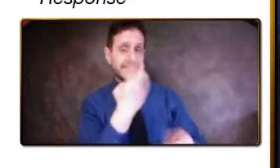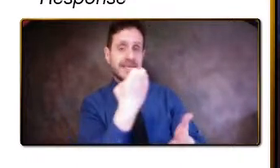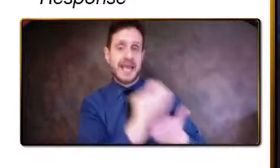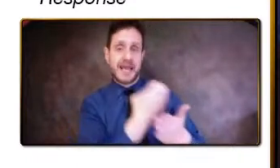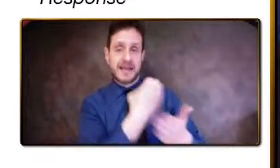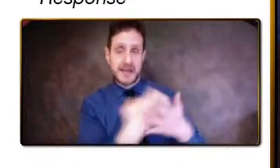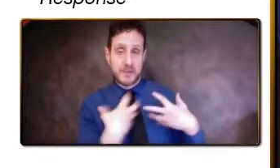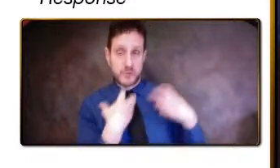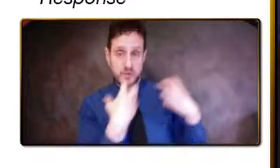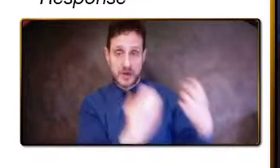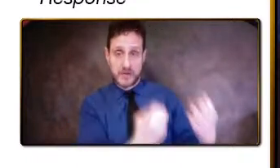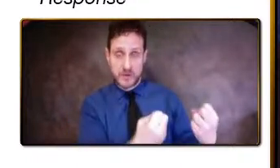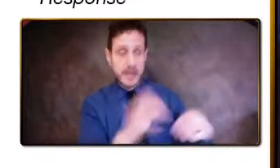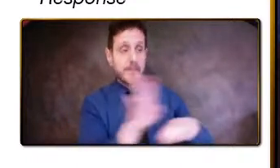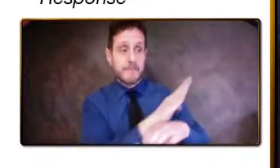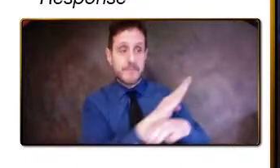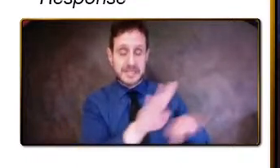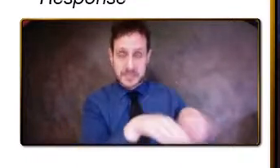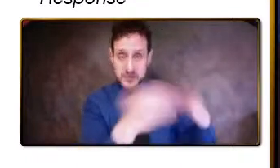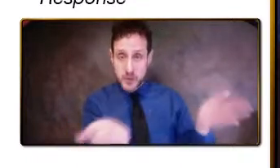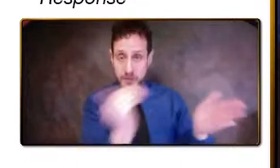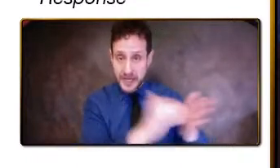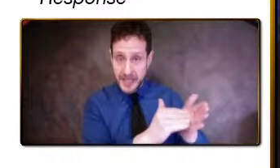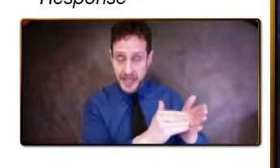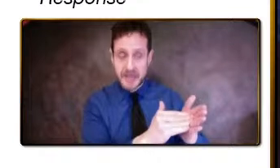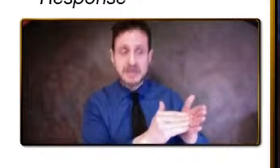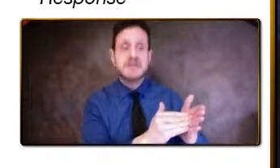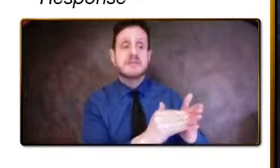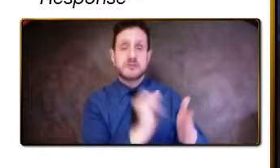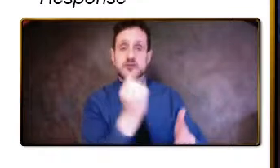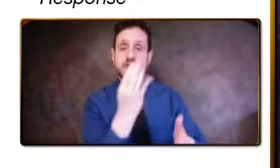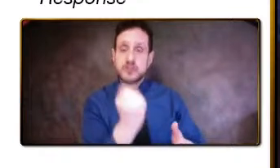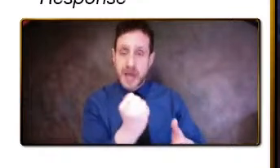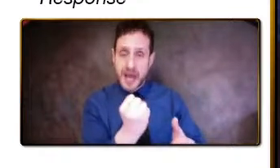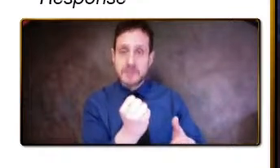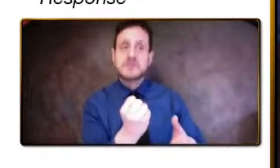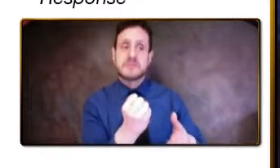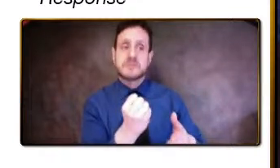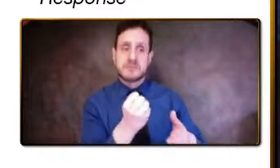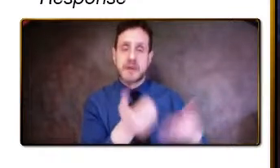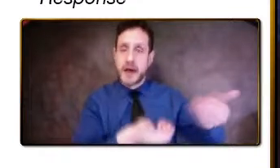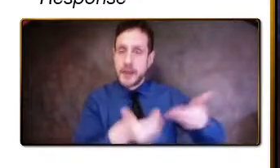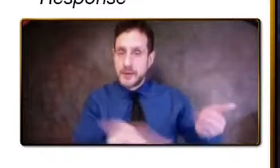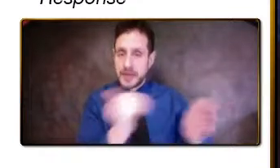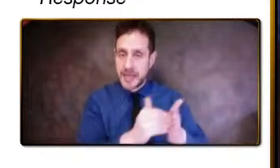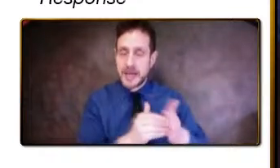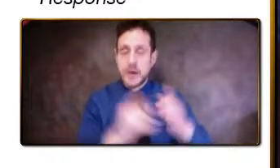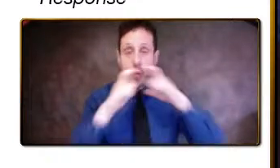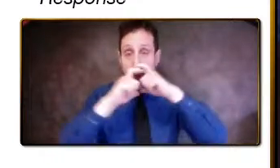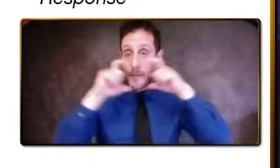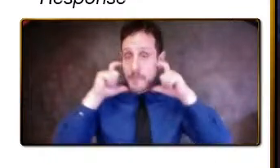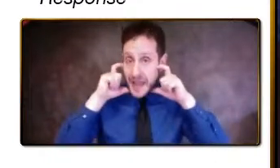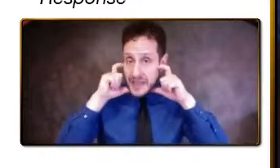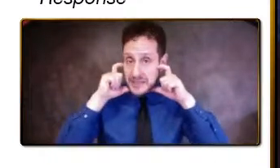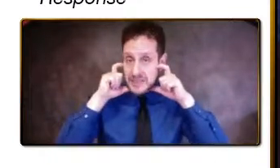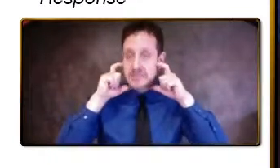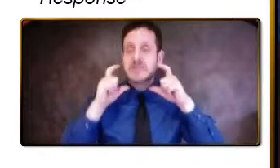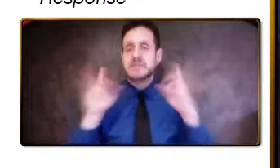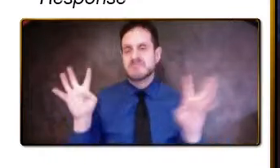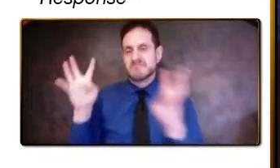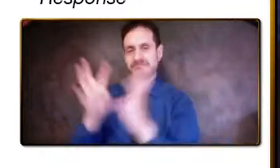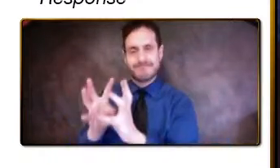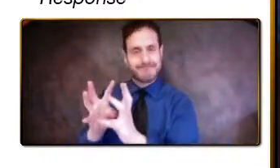businesses, we've got to wear a mask, limit interactions with people outside our households, and get vaccinated when it's our turn.